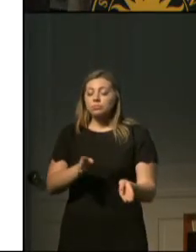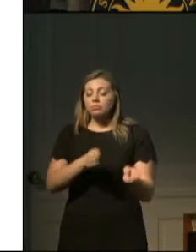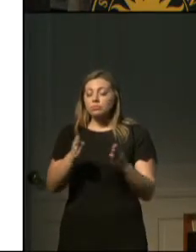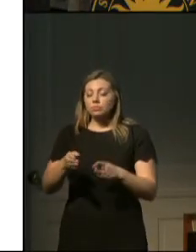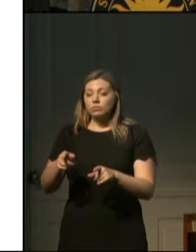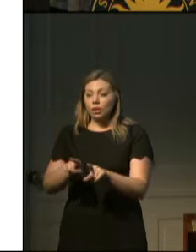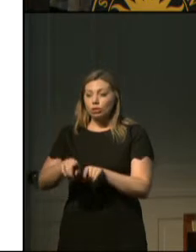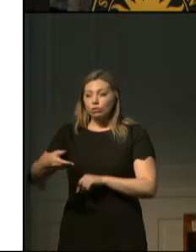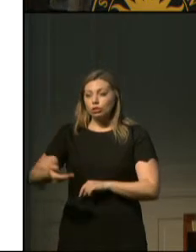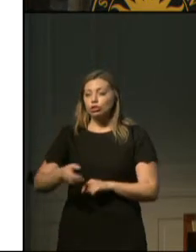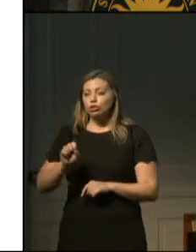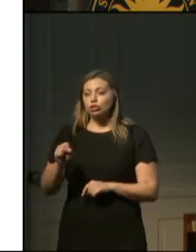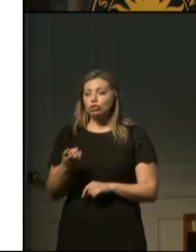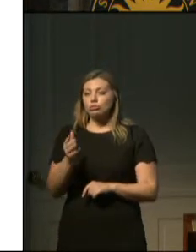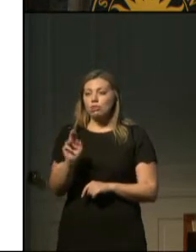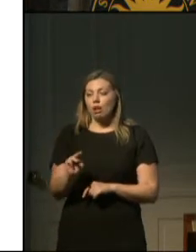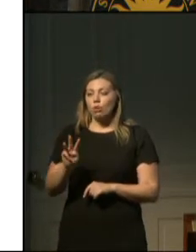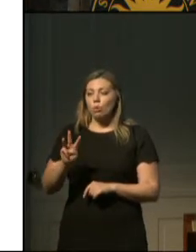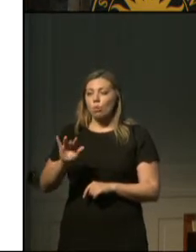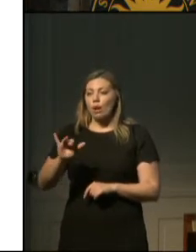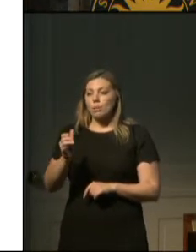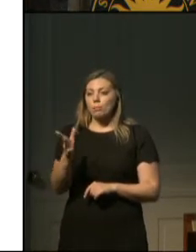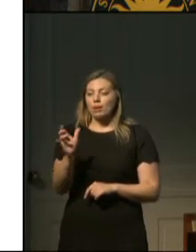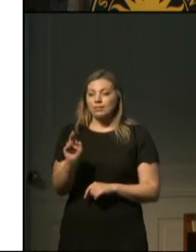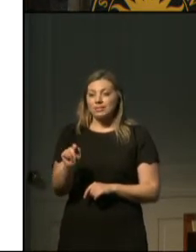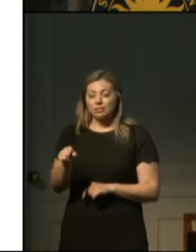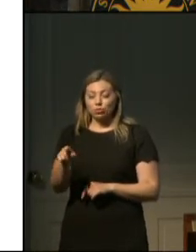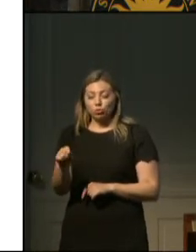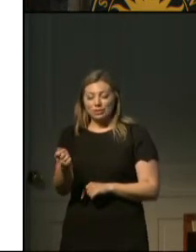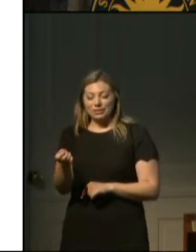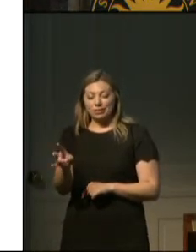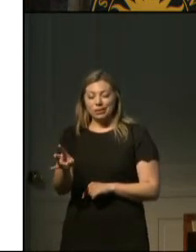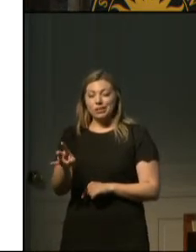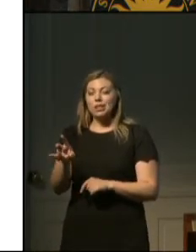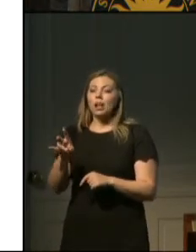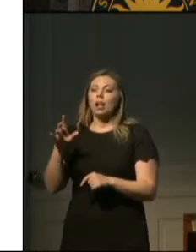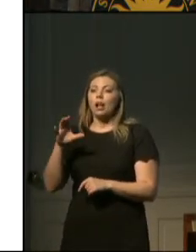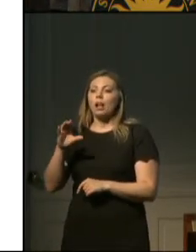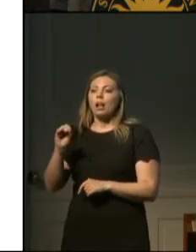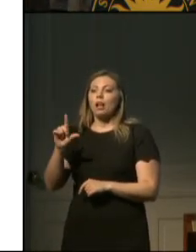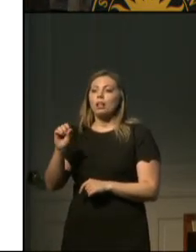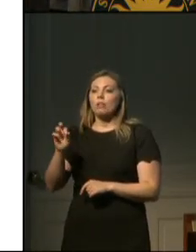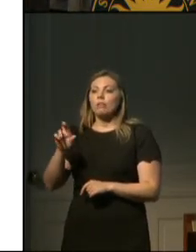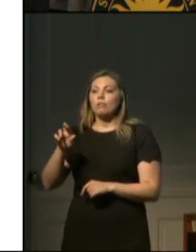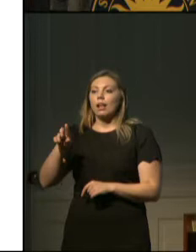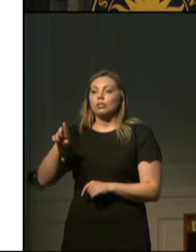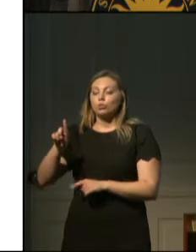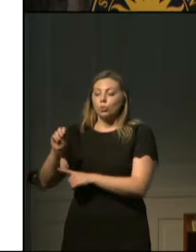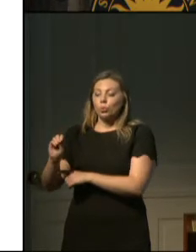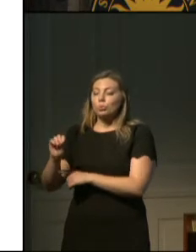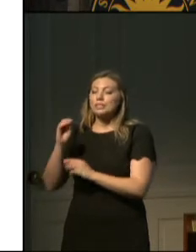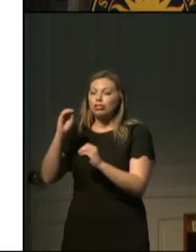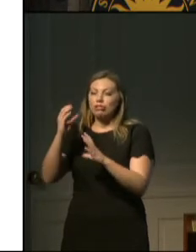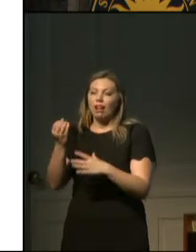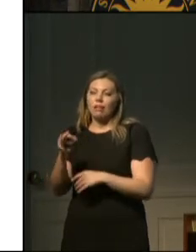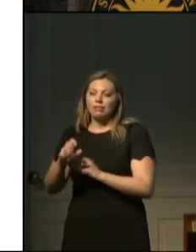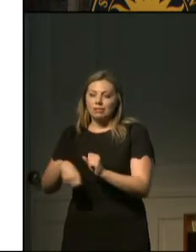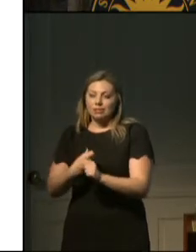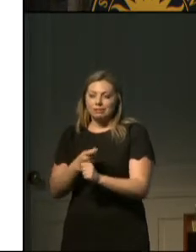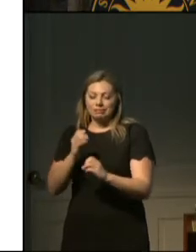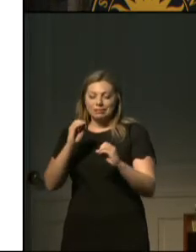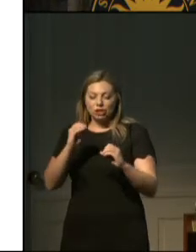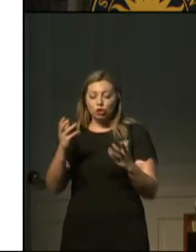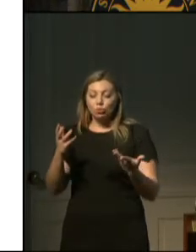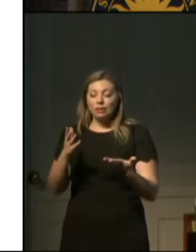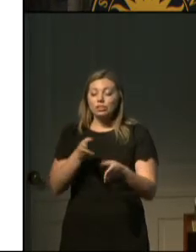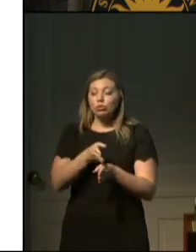introduce Sean Wybrant, and he is the 2017 Colorado Teacher of the Year. And he teaches career and